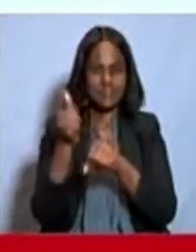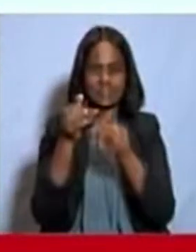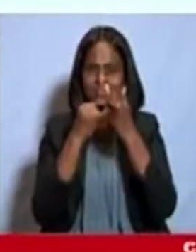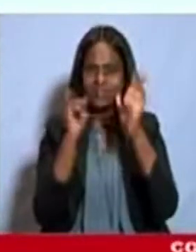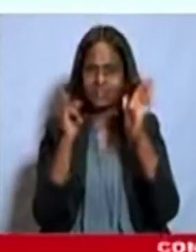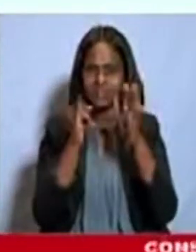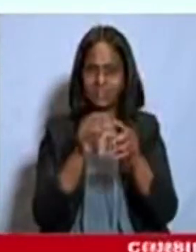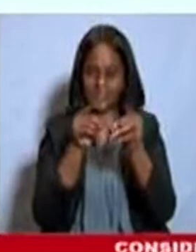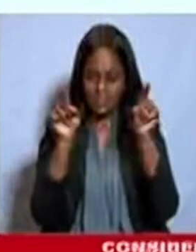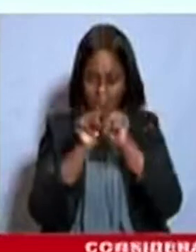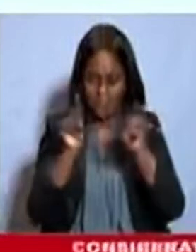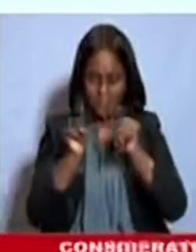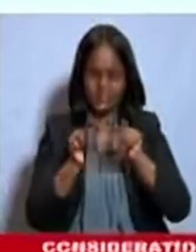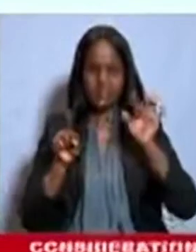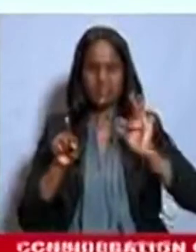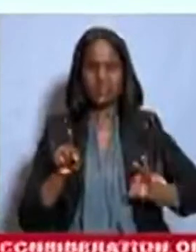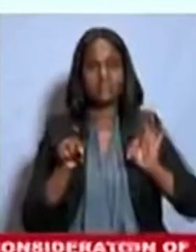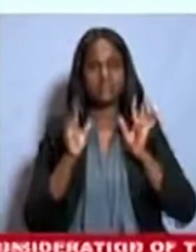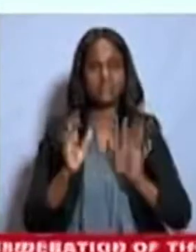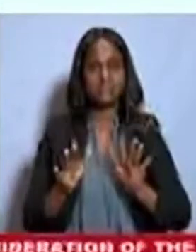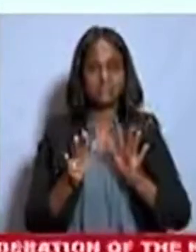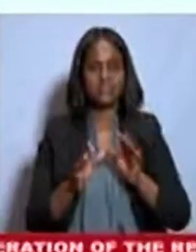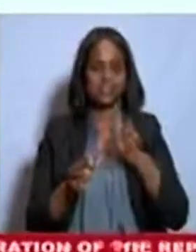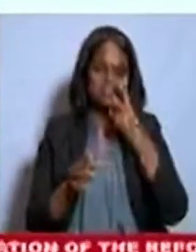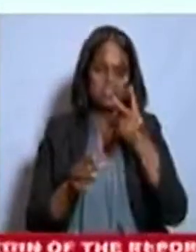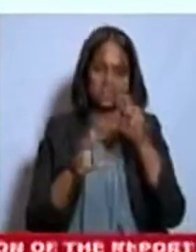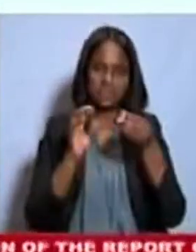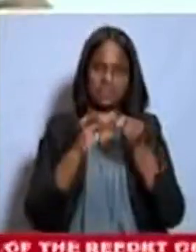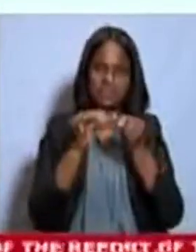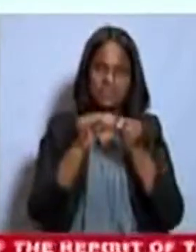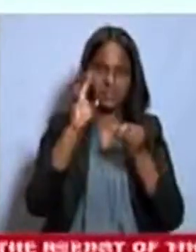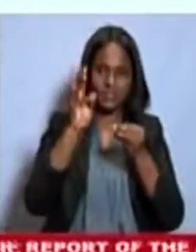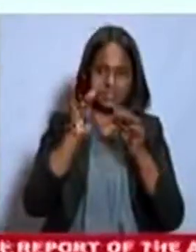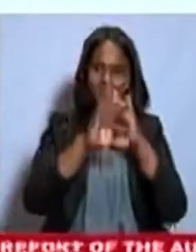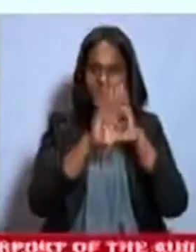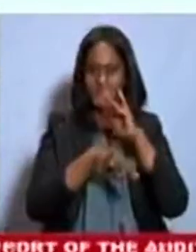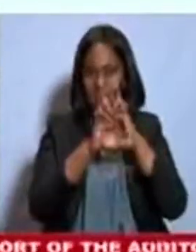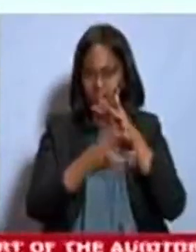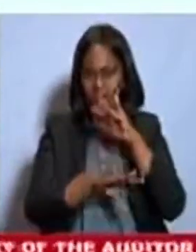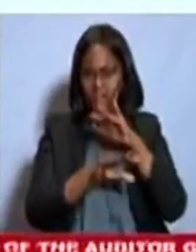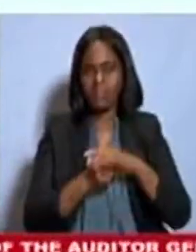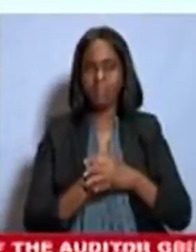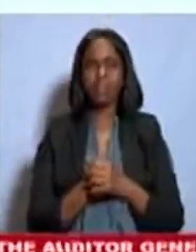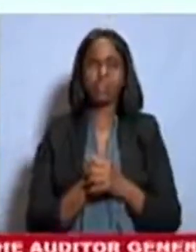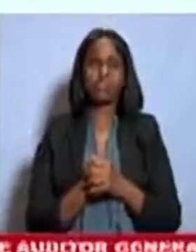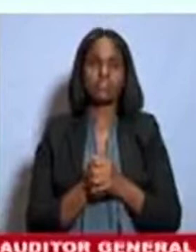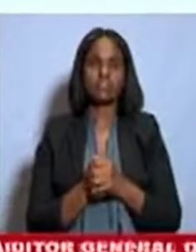identity of the said beneficiaries. See Table 6 below.